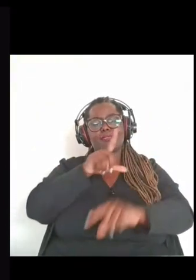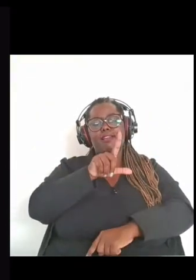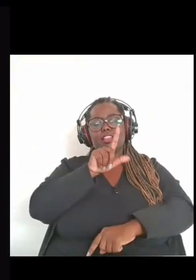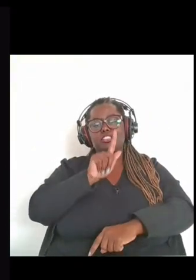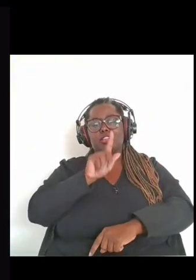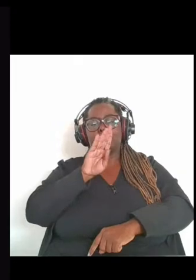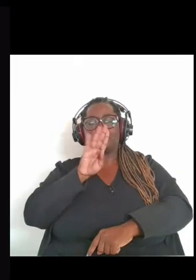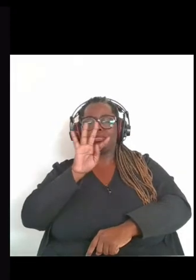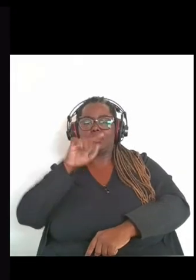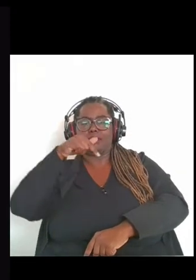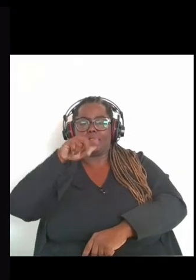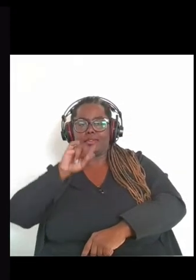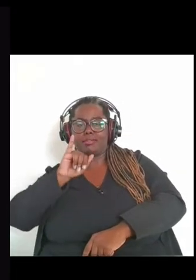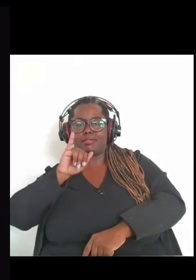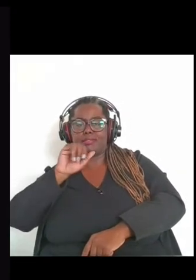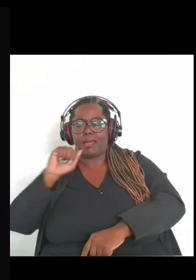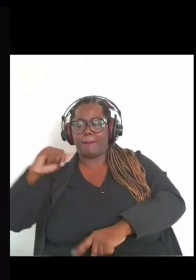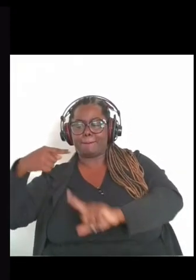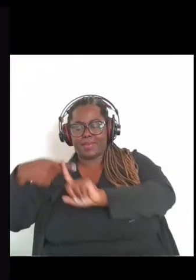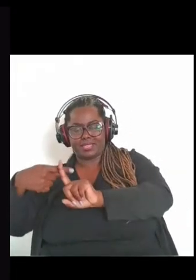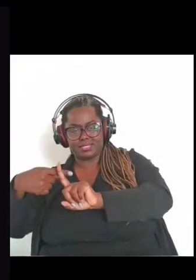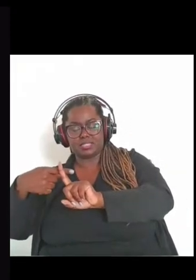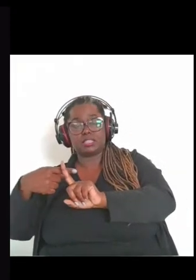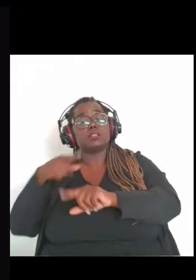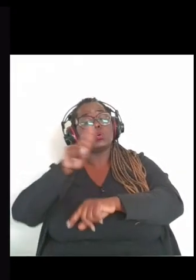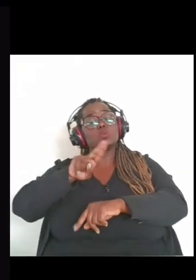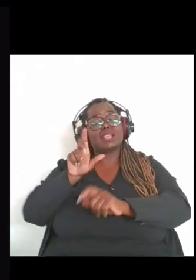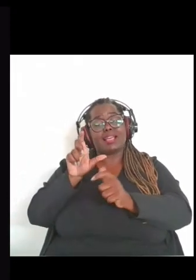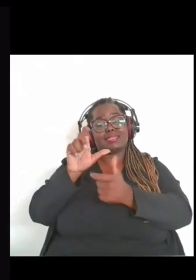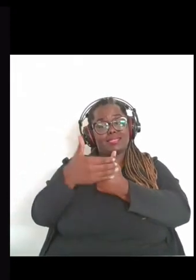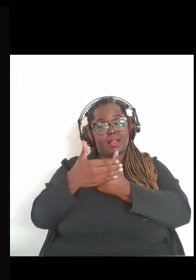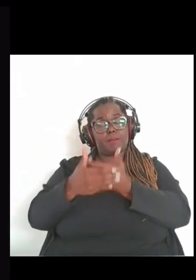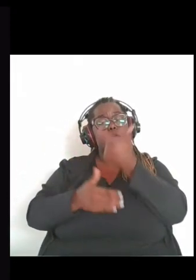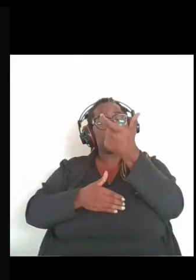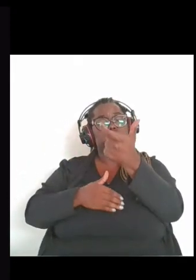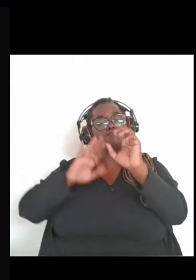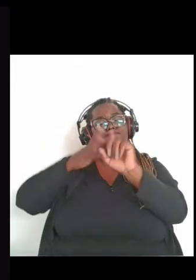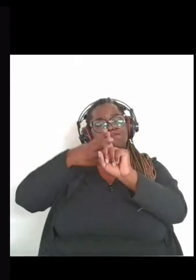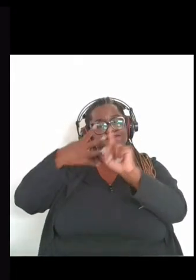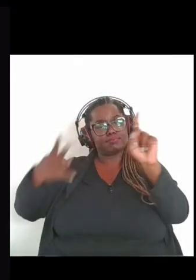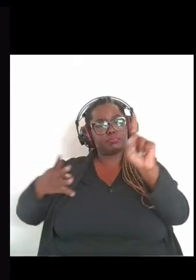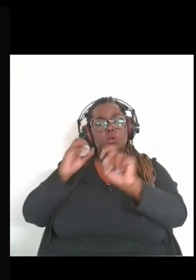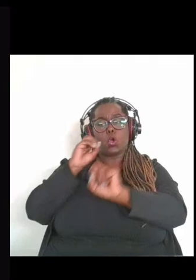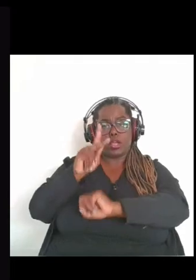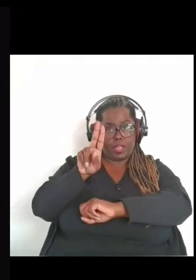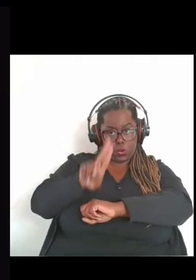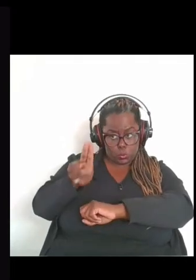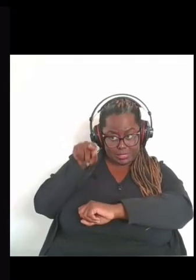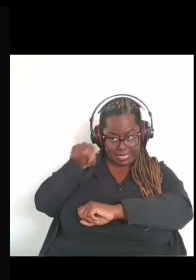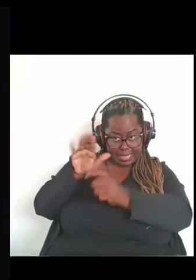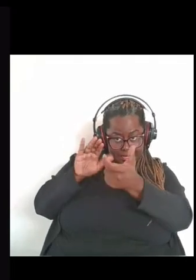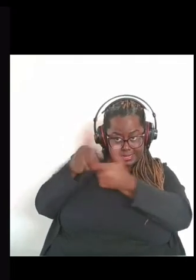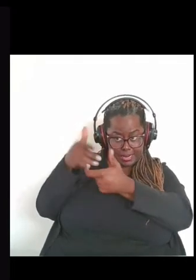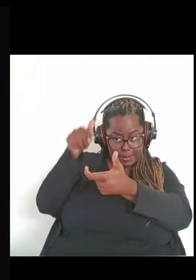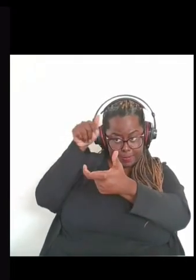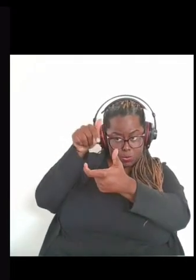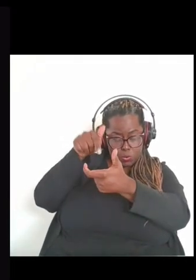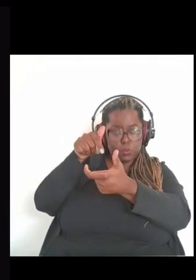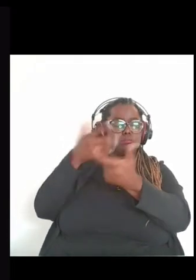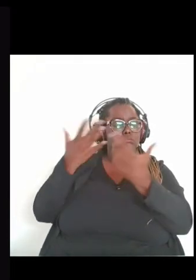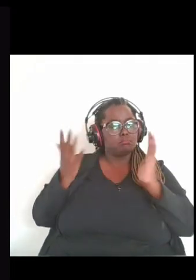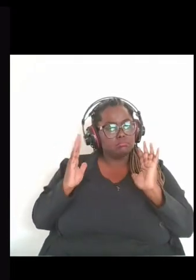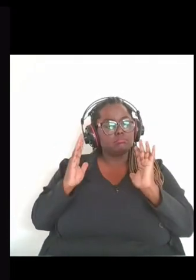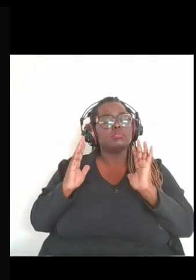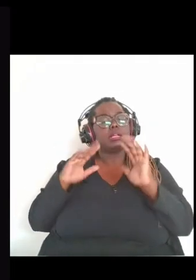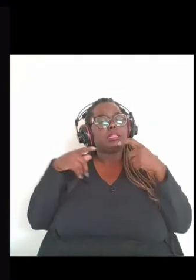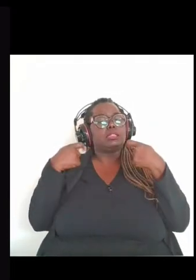start saying okay so if we start from using this term is it necessary to abandon uh